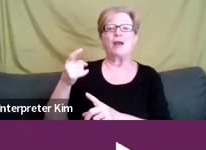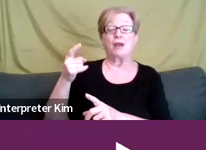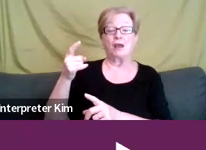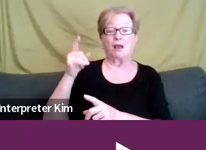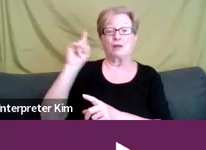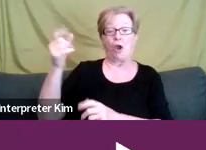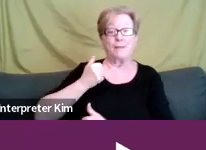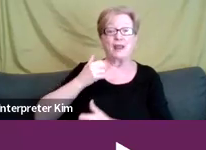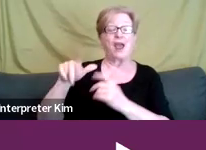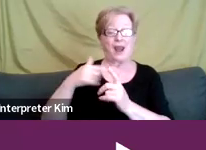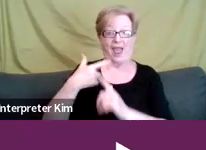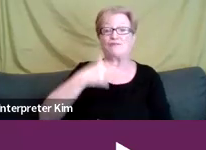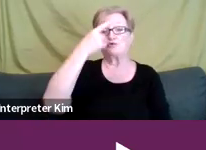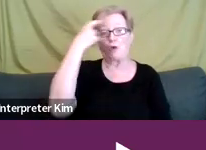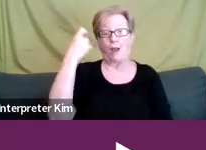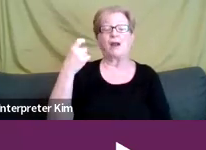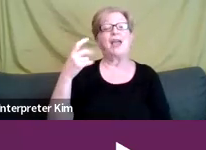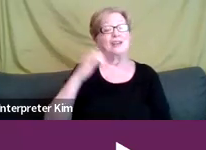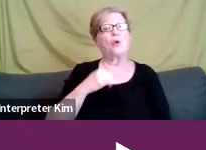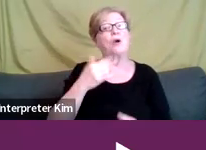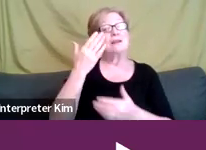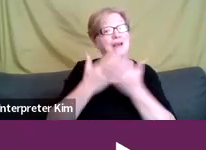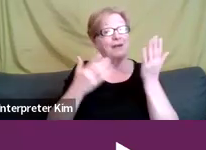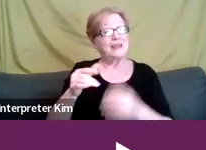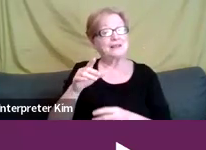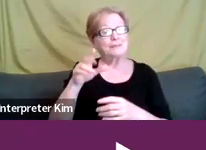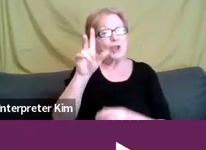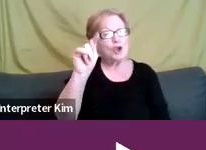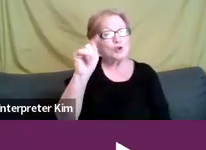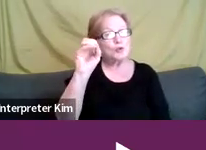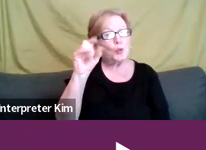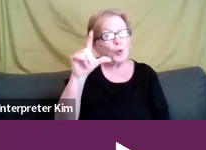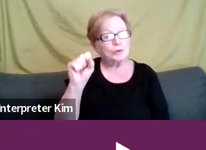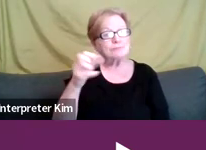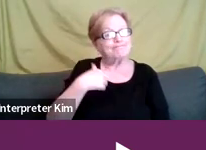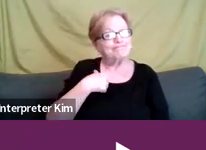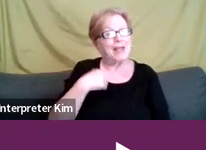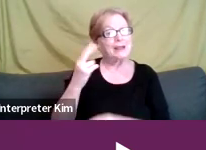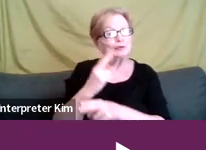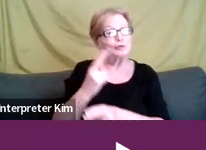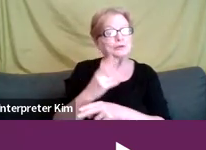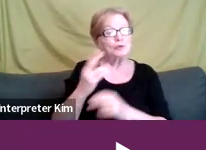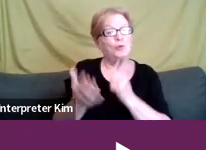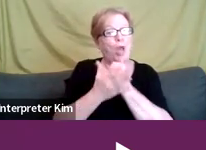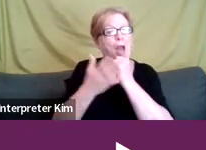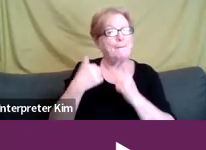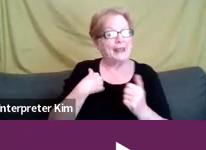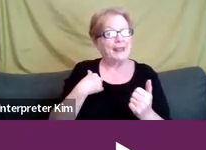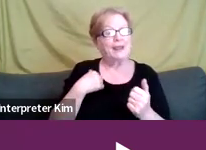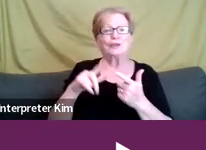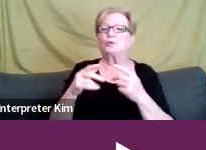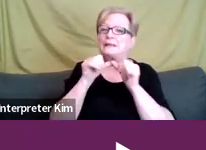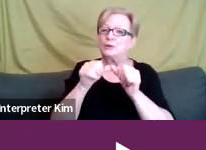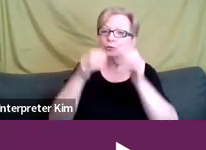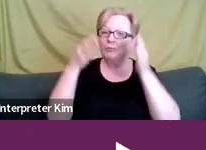I use when I'm having symptoms so that I can I'm able to reduce them and maintain my focus